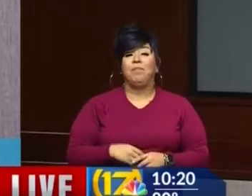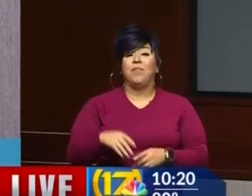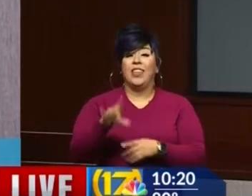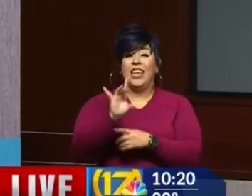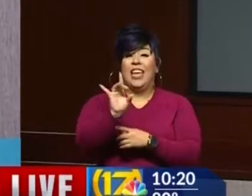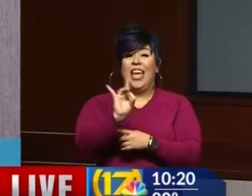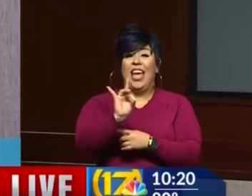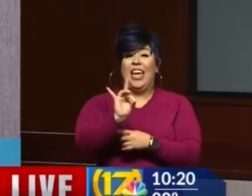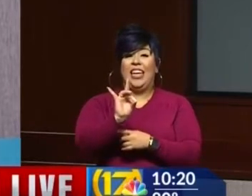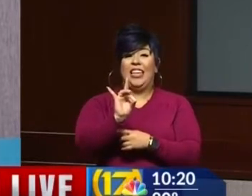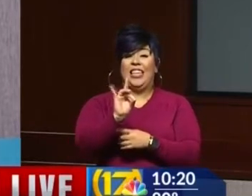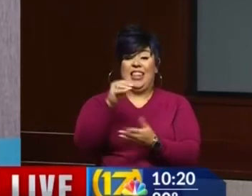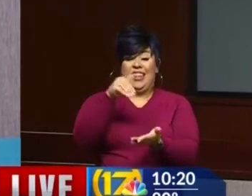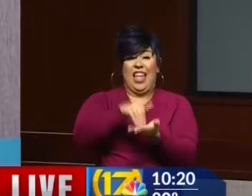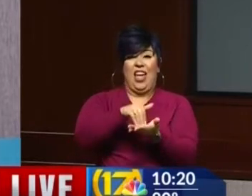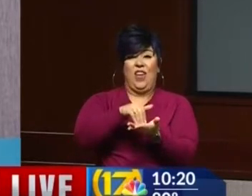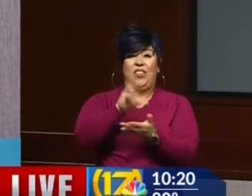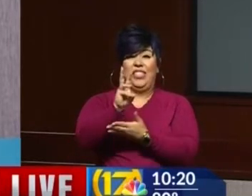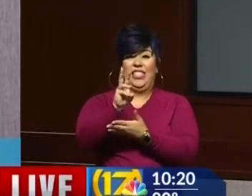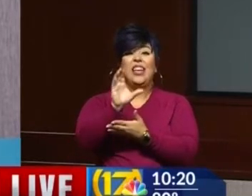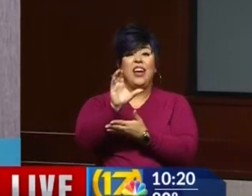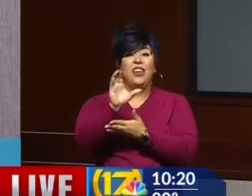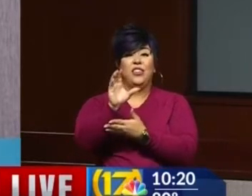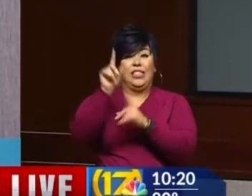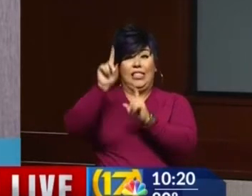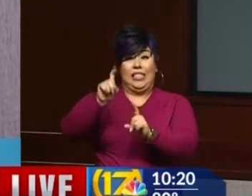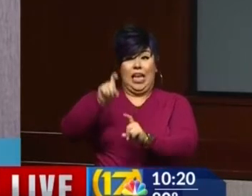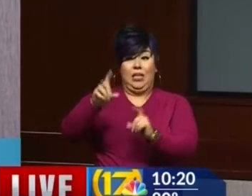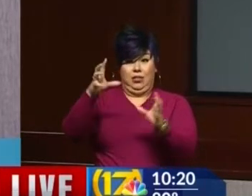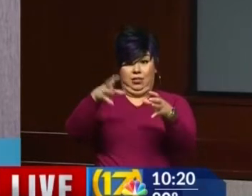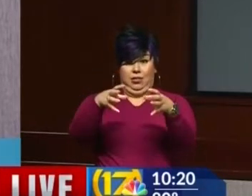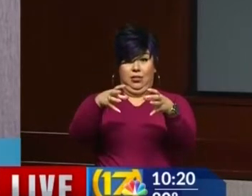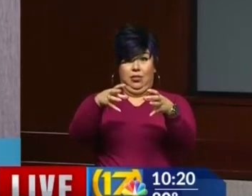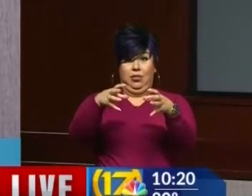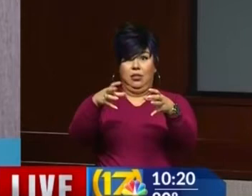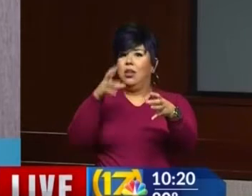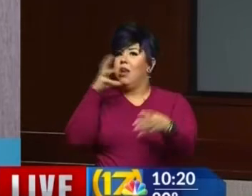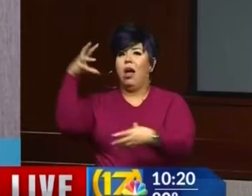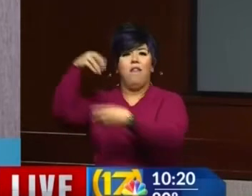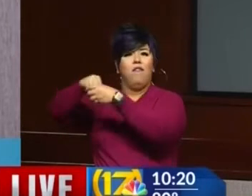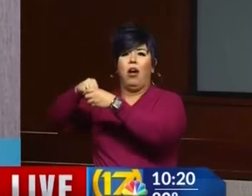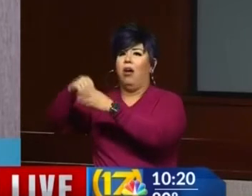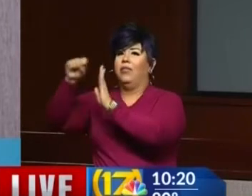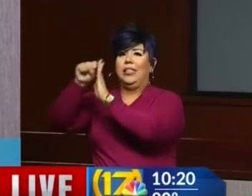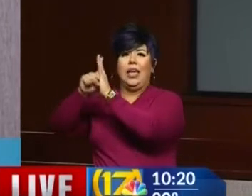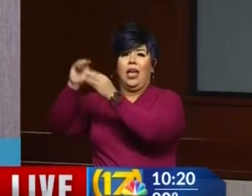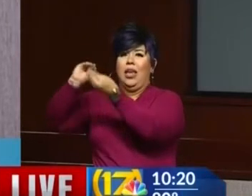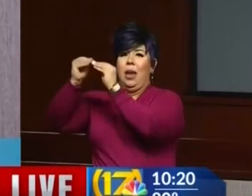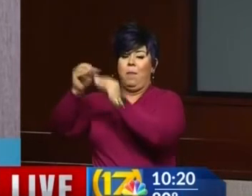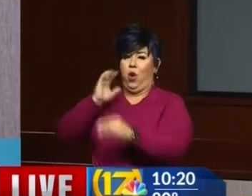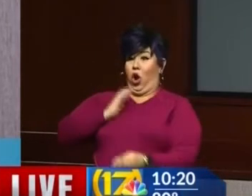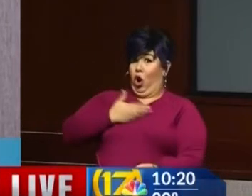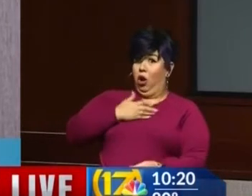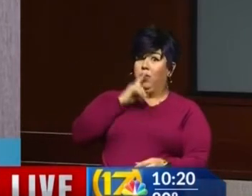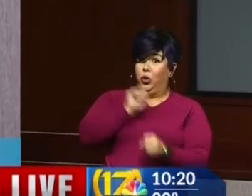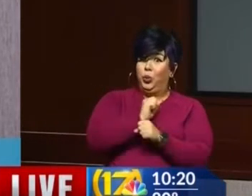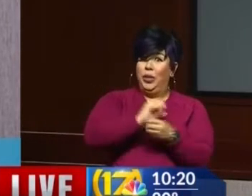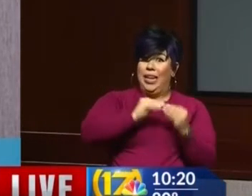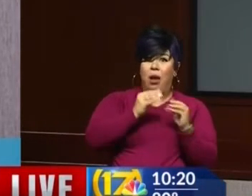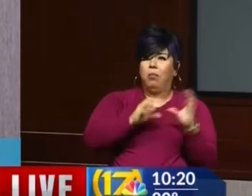8,600 tests that are not being counted by the state and not being included in our county's